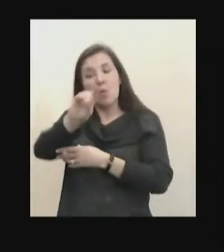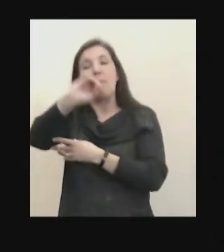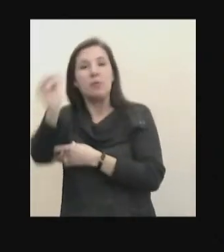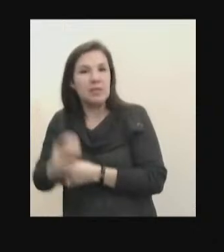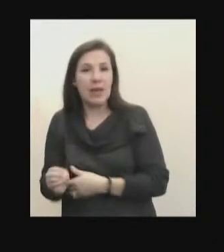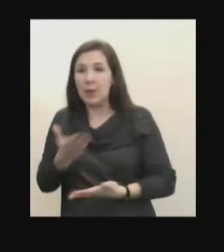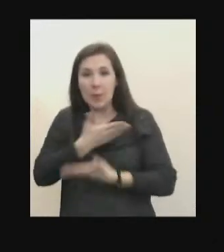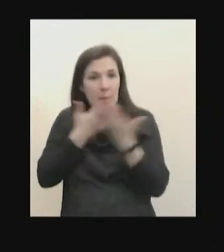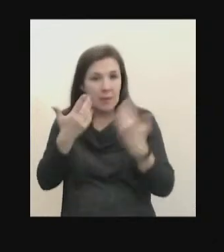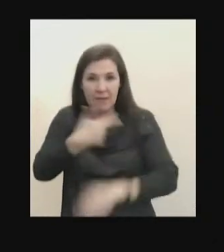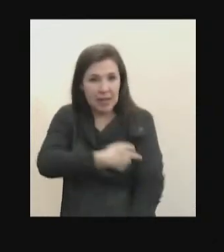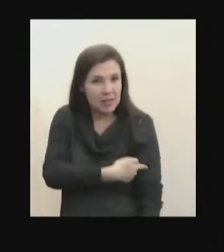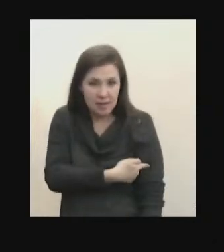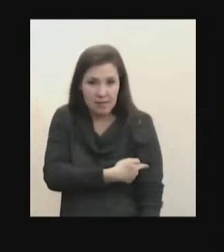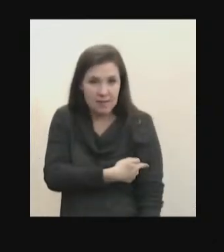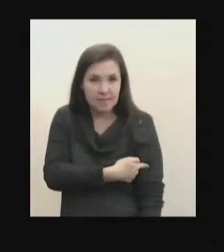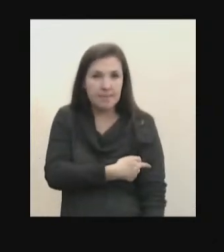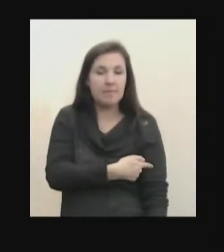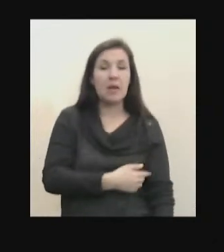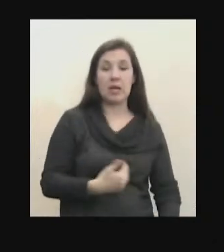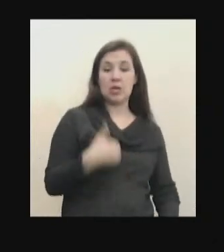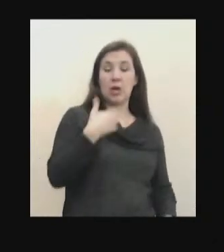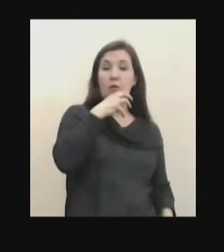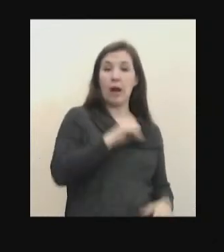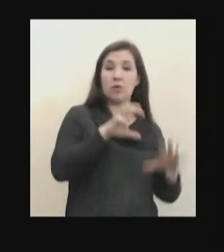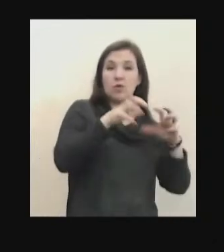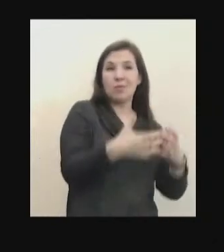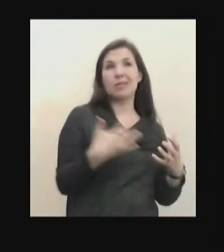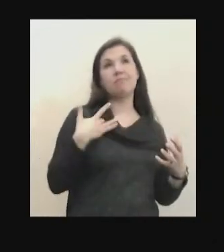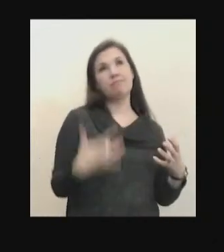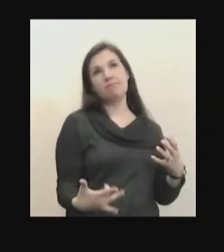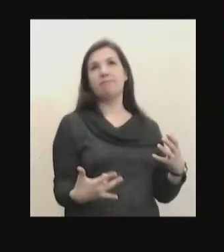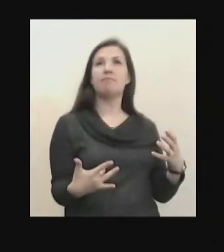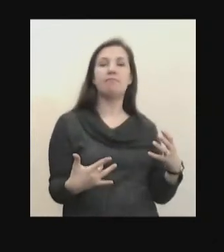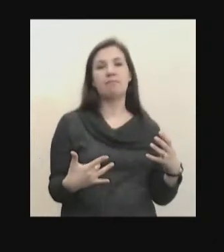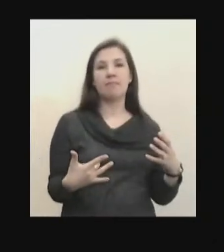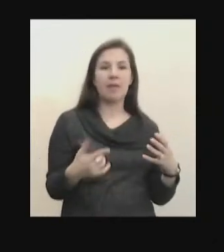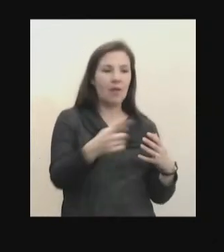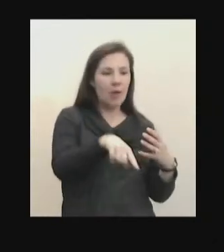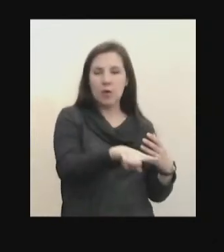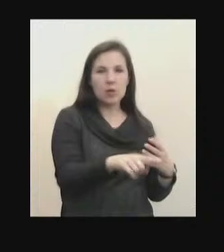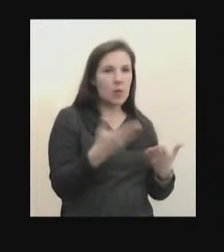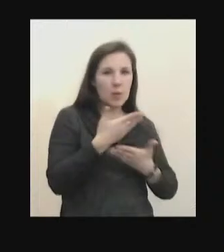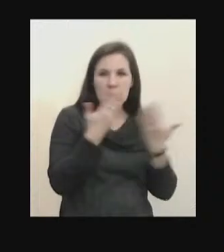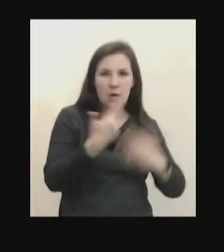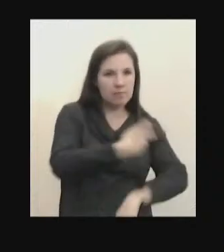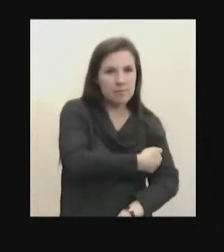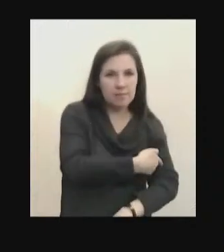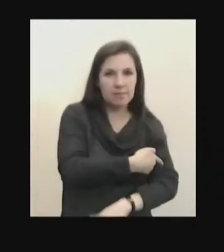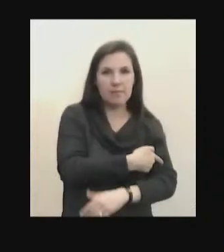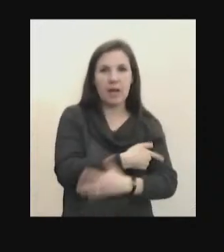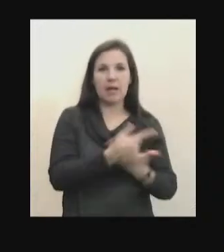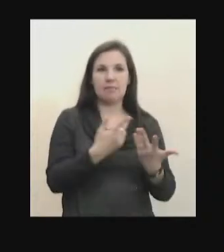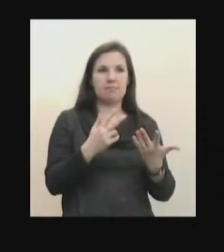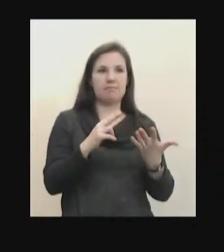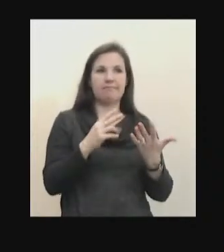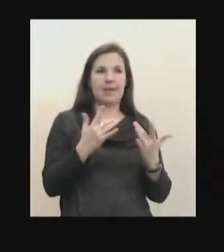comes to the younger age category, it's generally those that are unvaccinated by a large margin, like